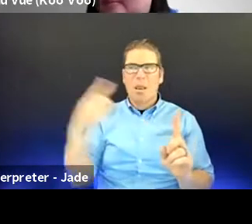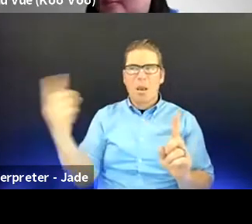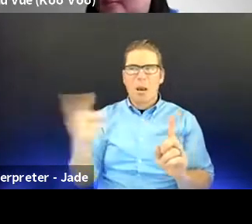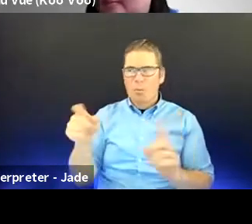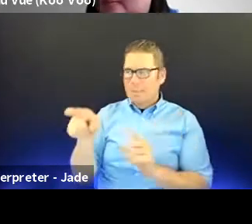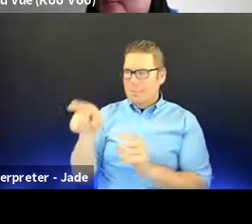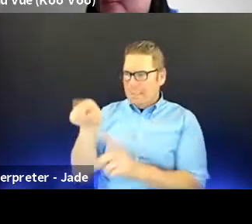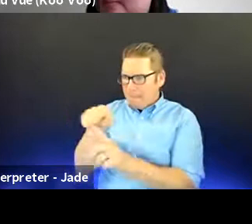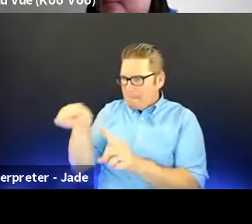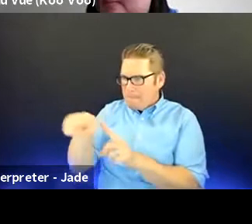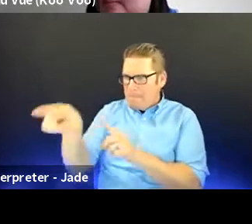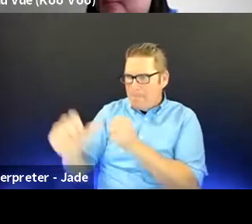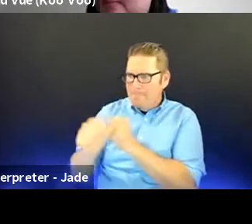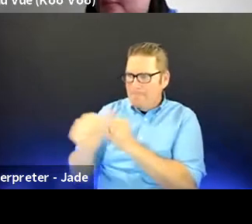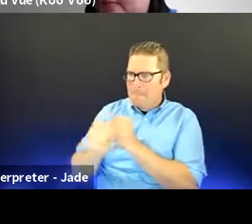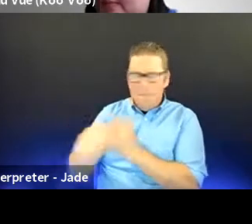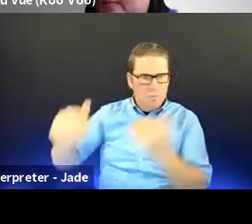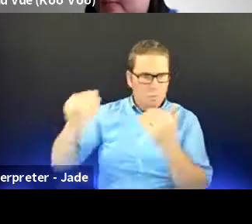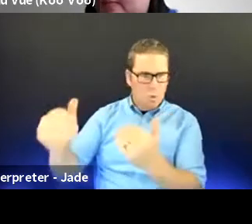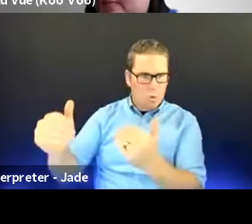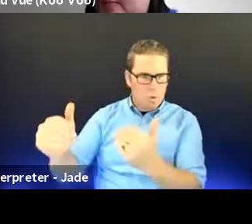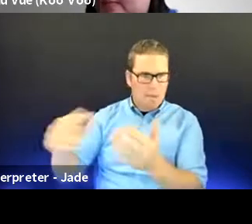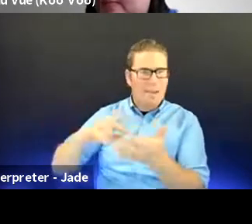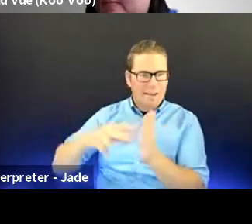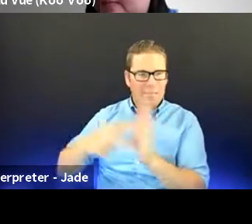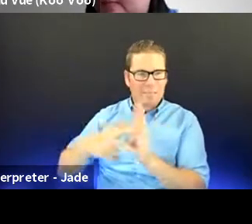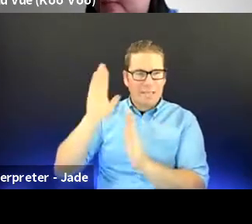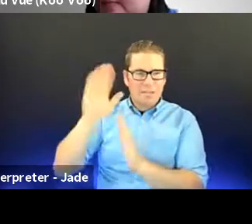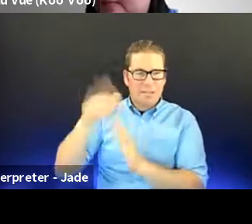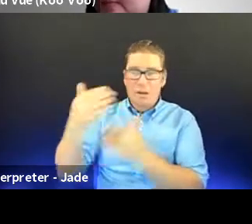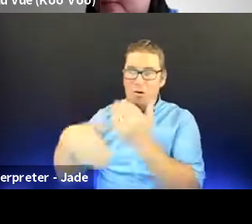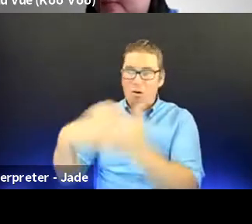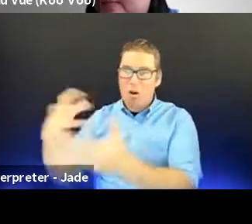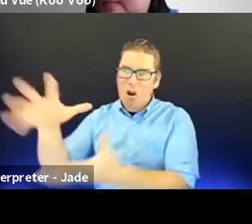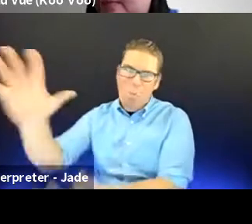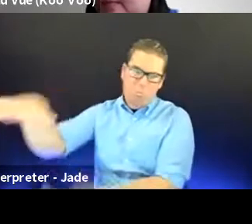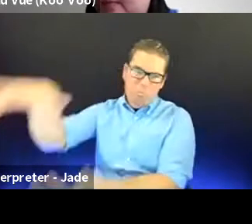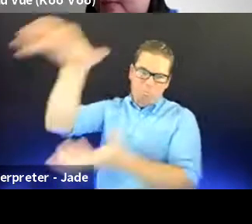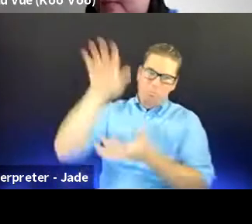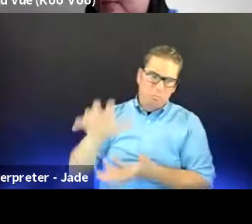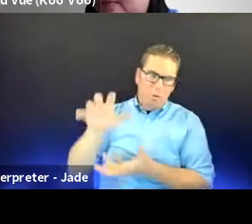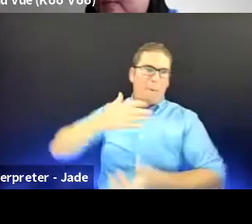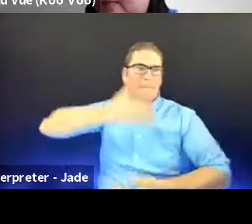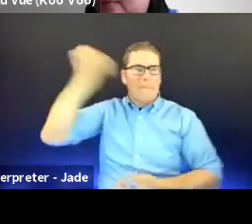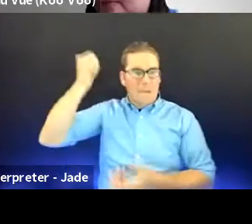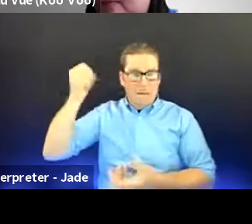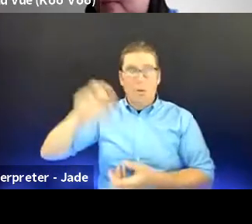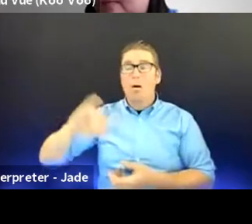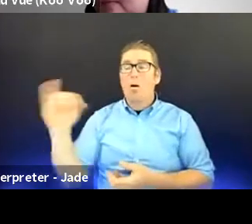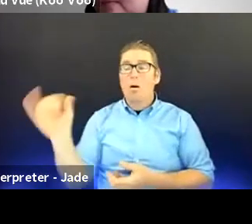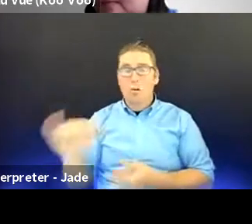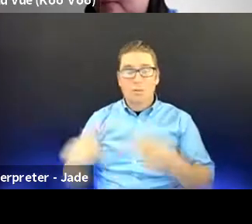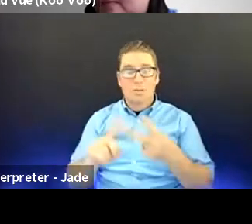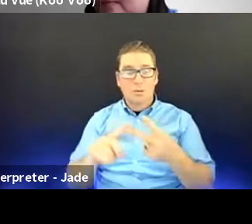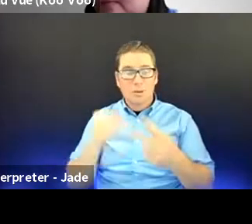bigger rewards. And I recommend doing that. And then the last part is if you are already applying for jobs, always make sure to improve yourself. If you apply to a job and you